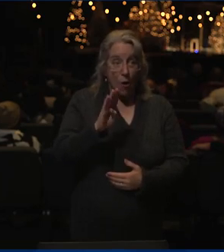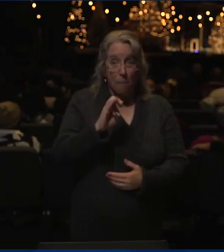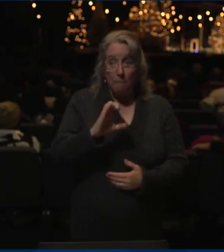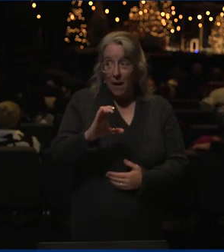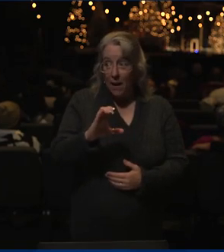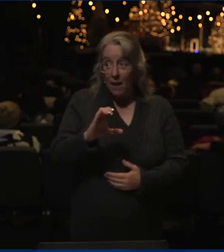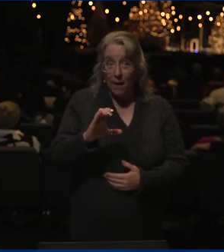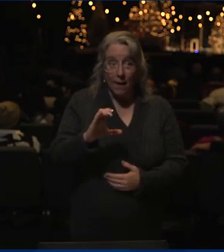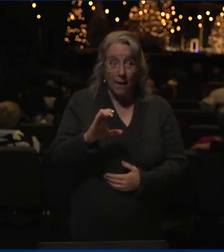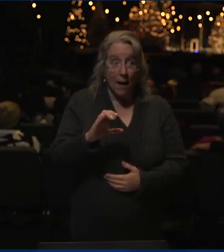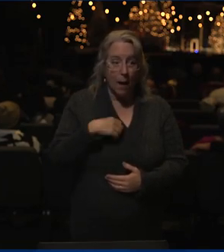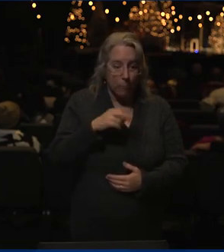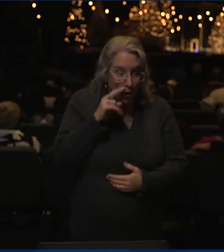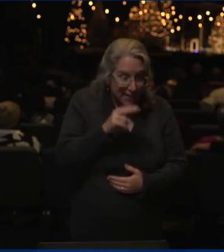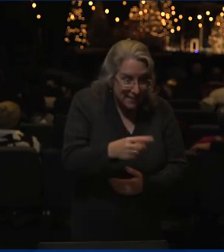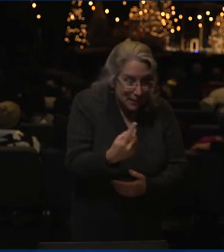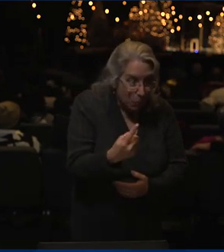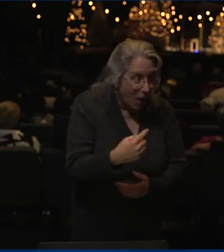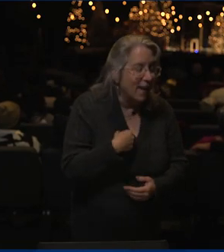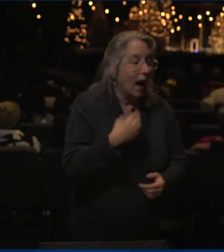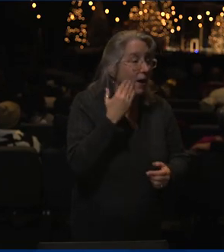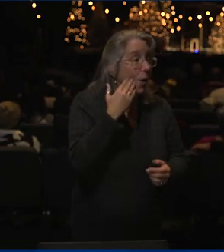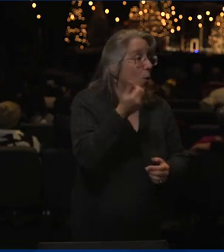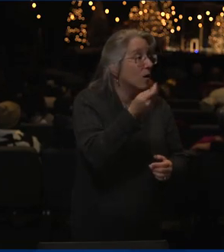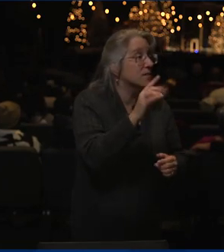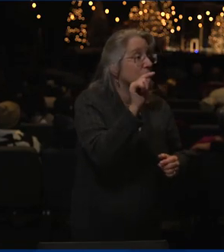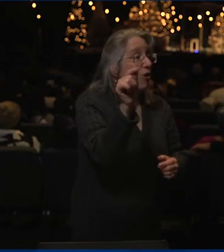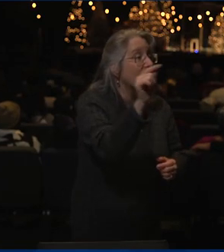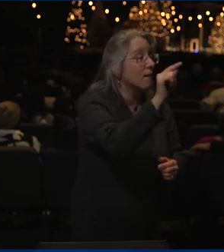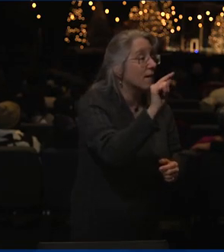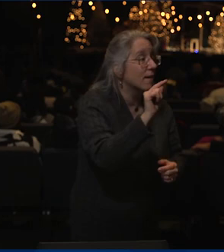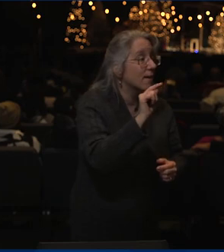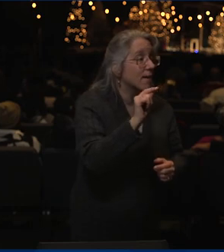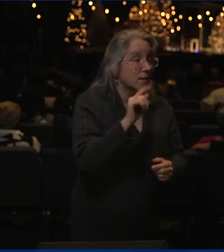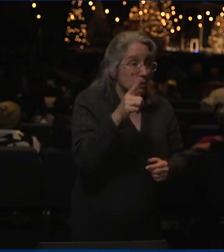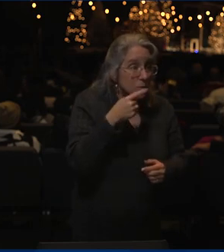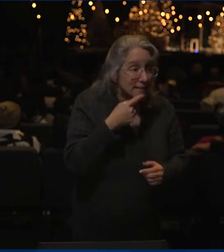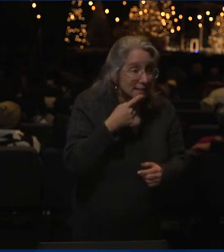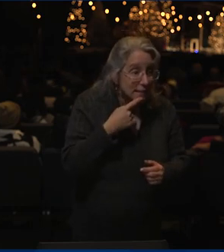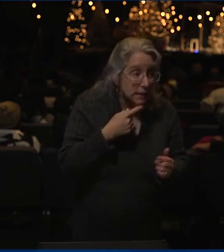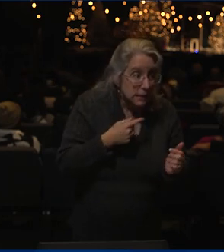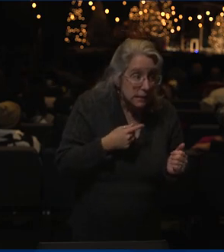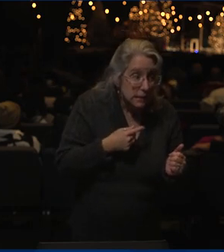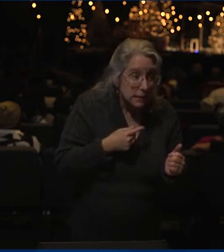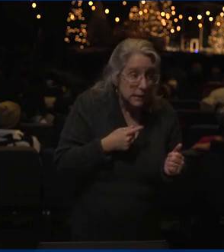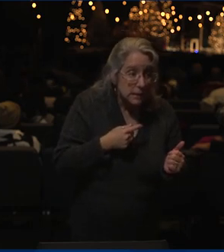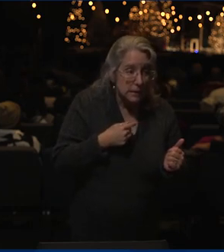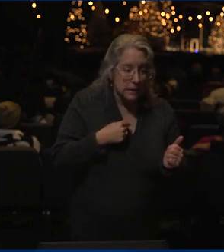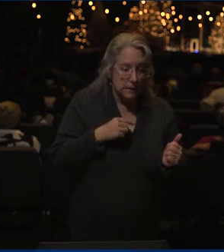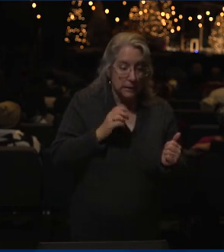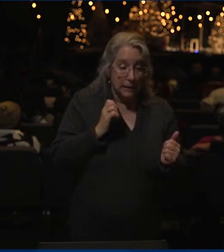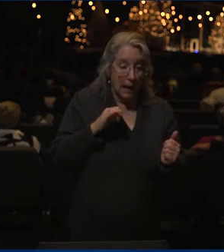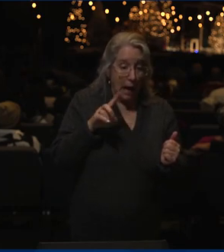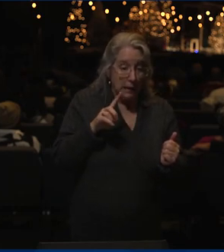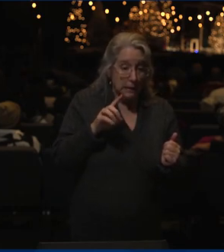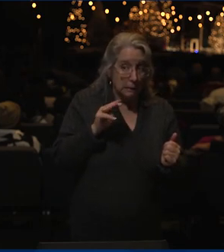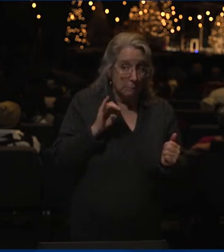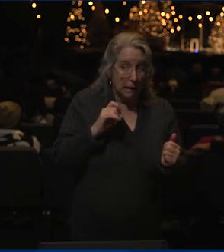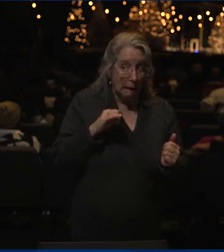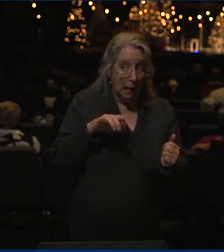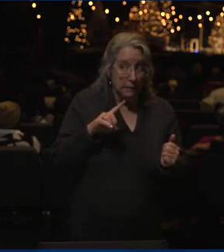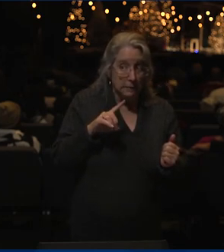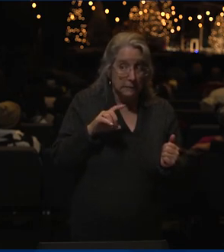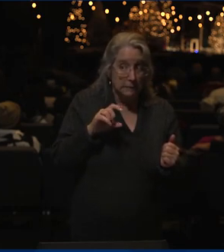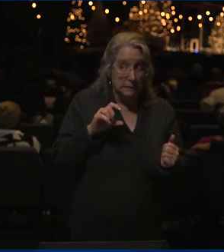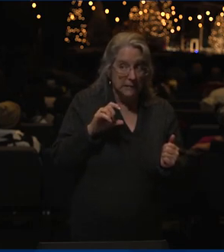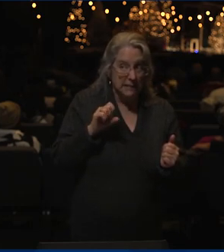Arabic speaker right now. I know a handful of others. Well, you would say, Eid Milad Said.